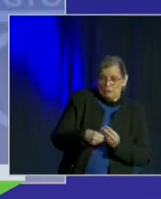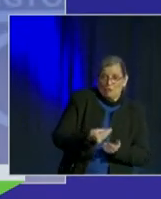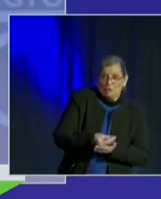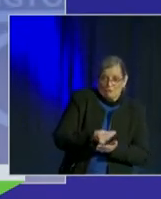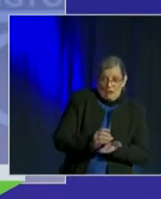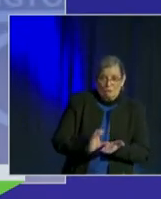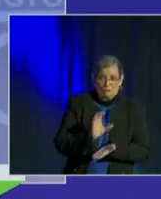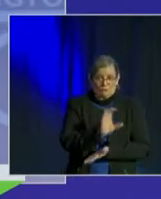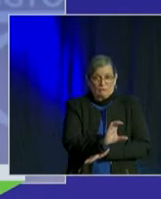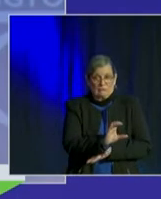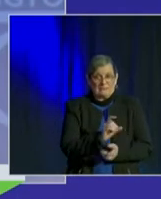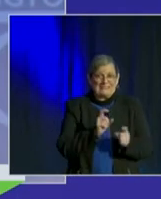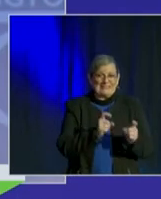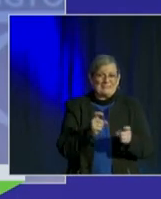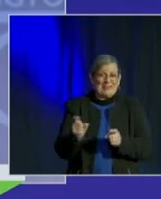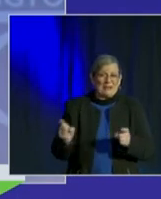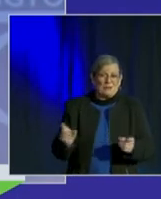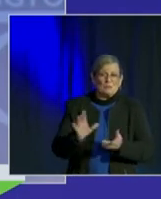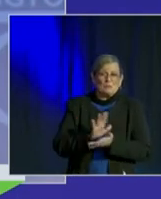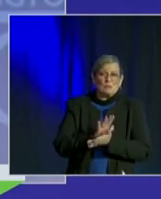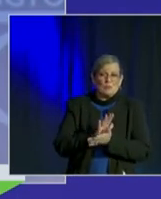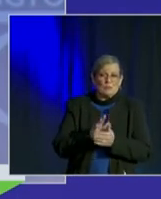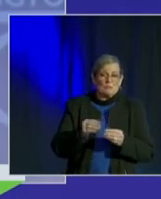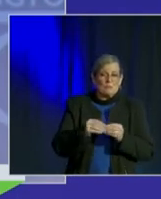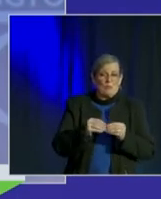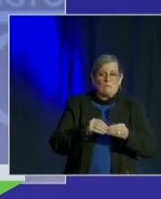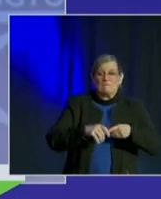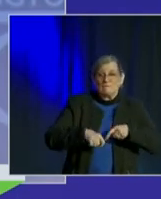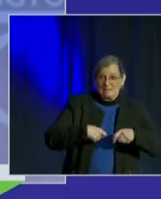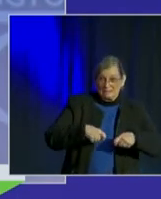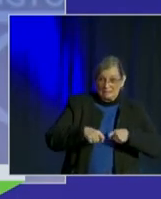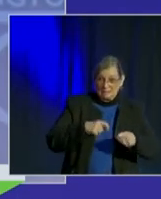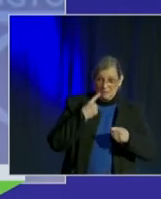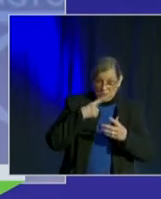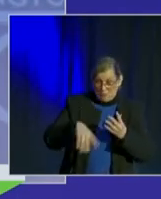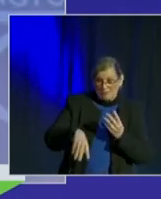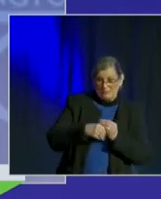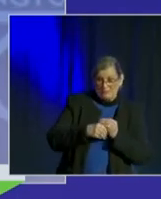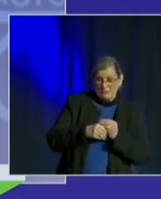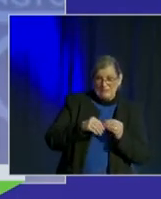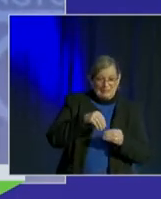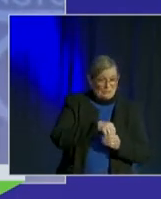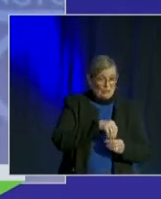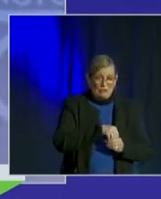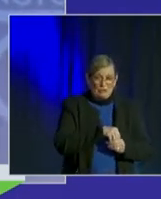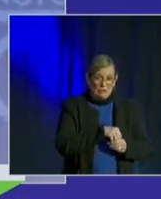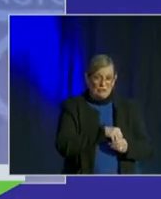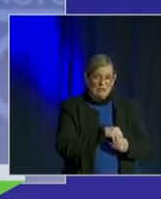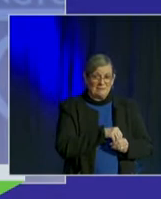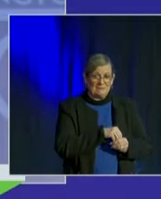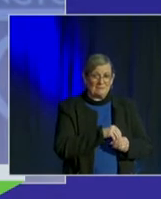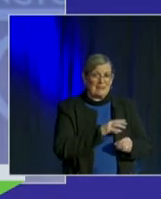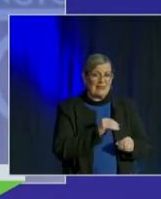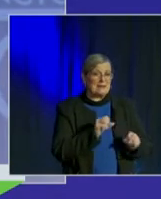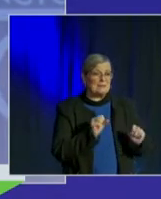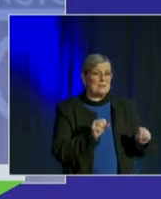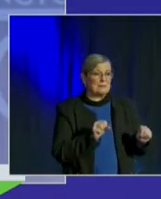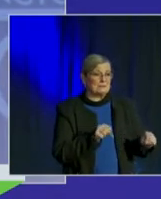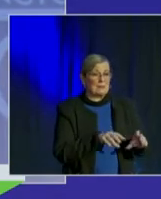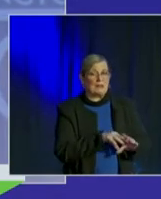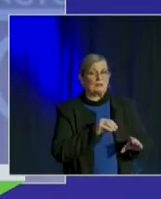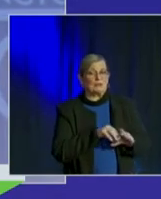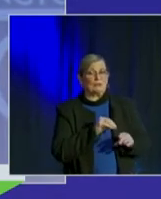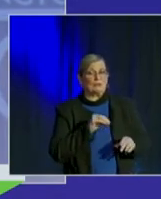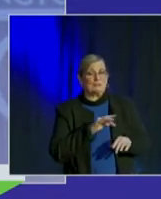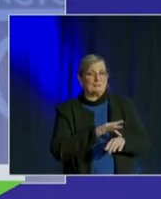space constraints, including the use of additional indoor space and also the potential for outdoor spaces to be utilized if that's